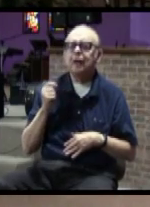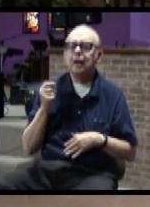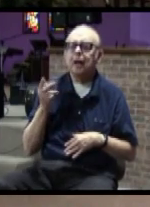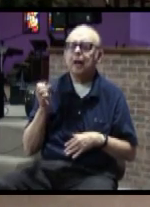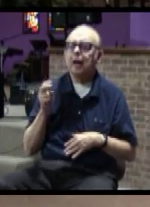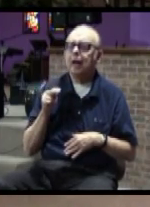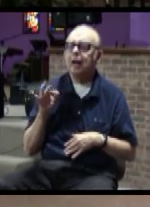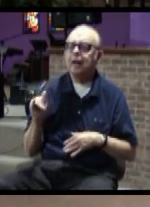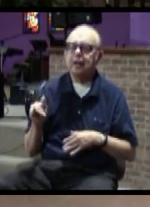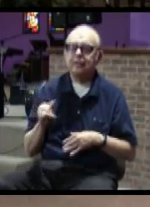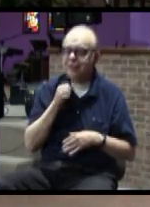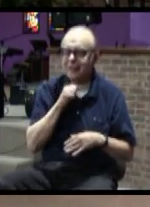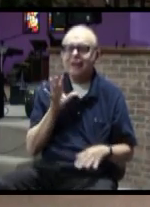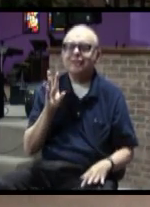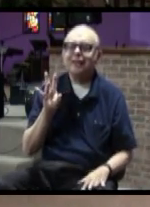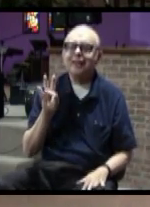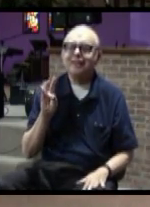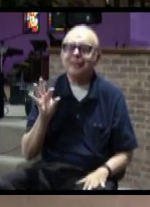How old?